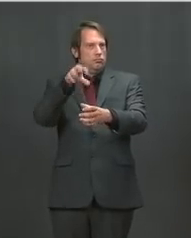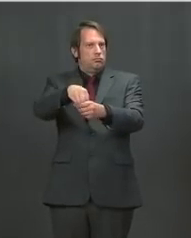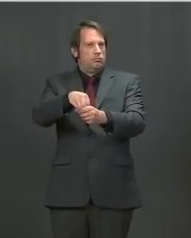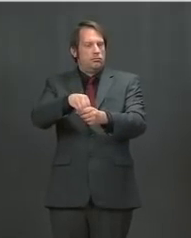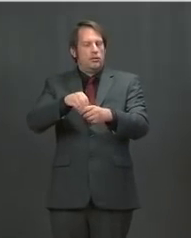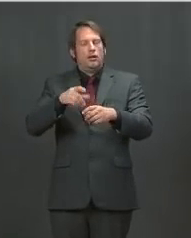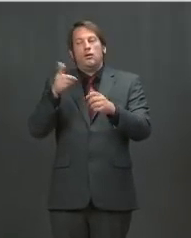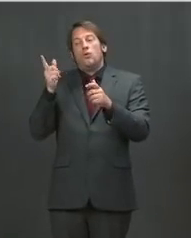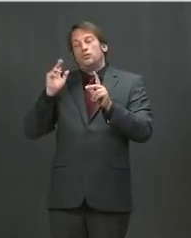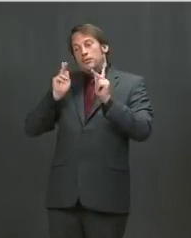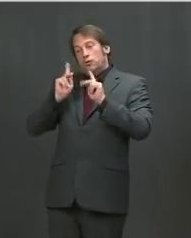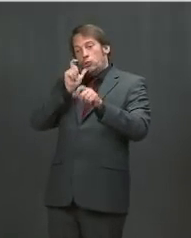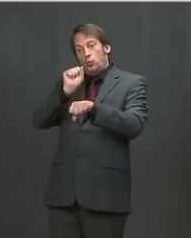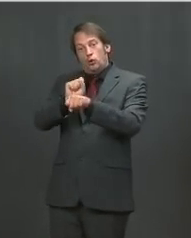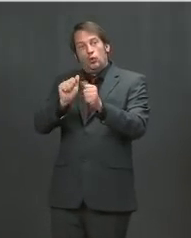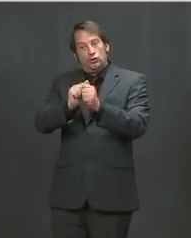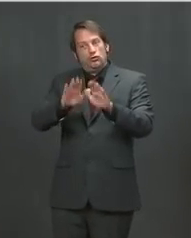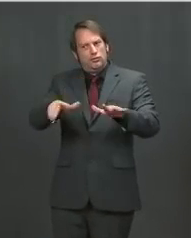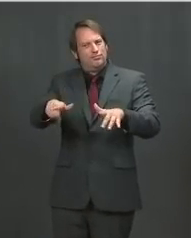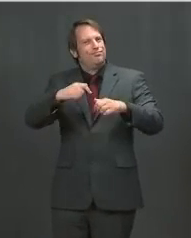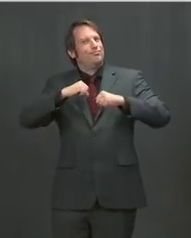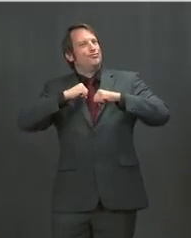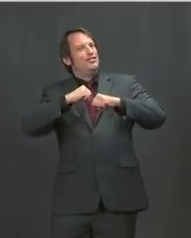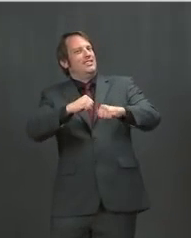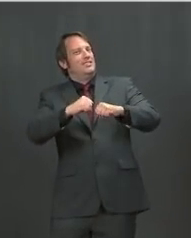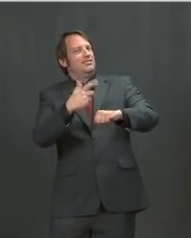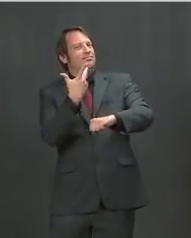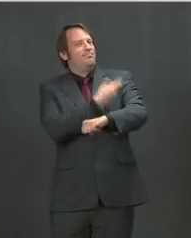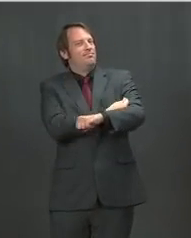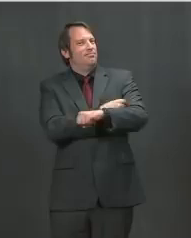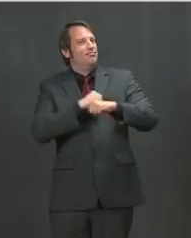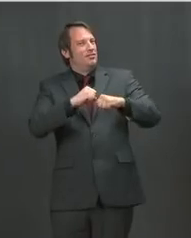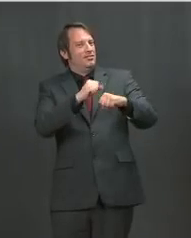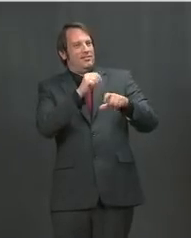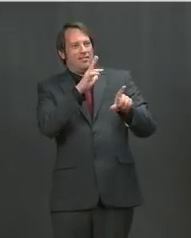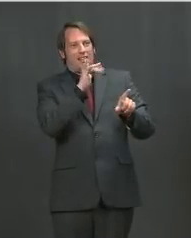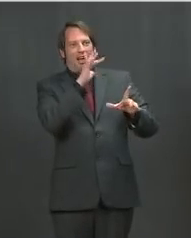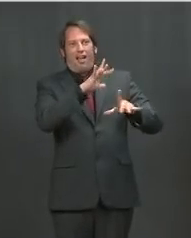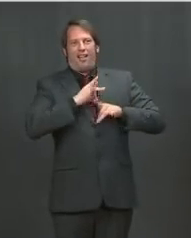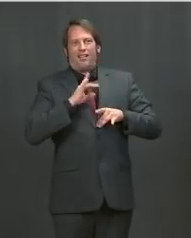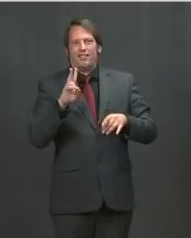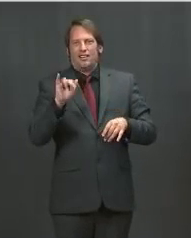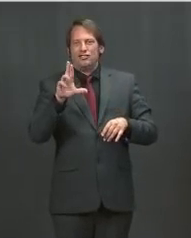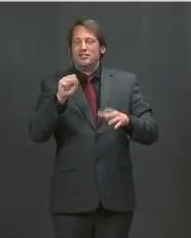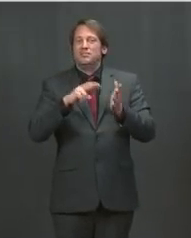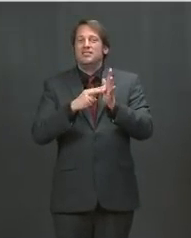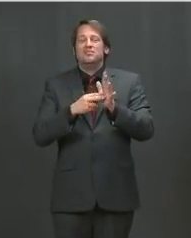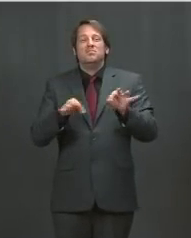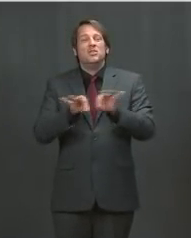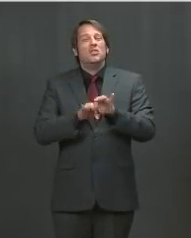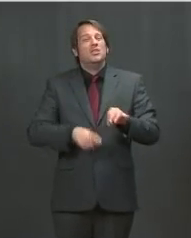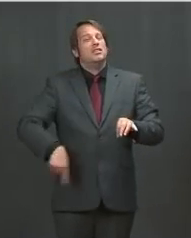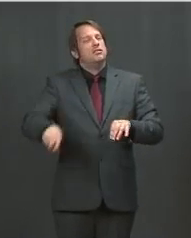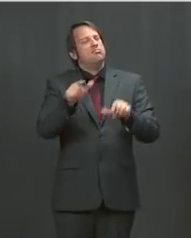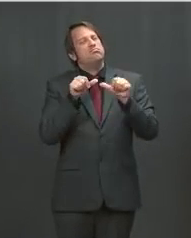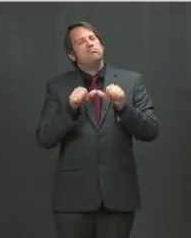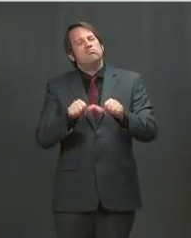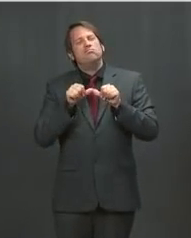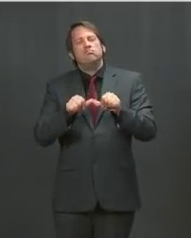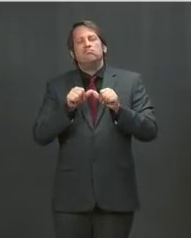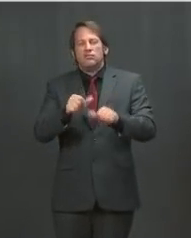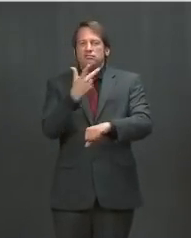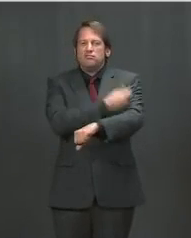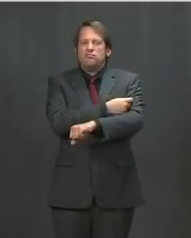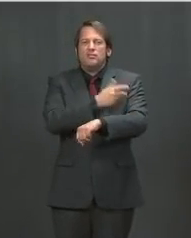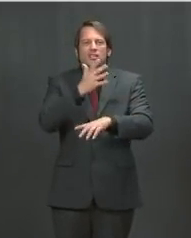And we must continue to vaccinate as many Americans as we can each day. Because when we invest in vaccination and other